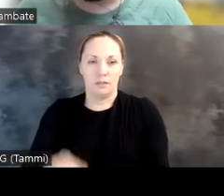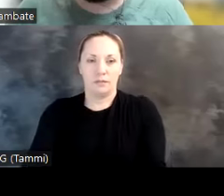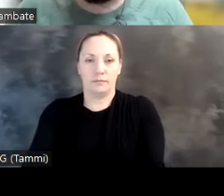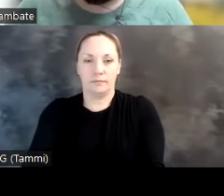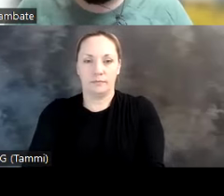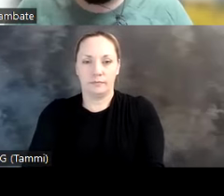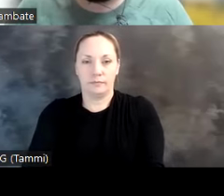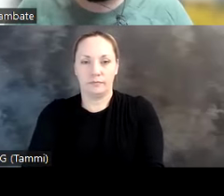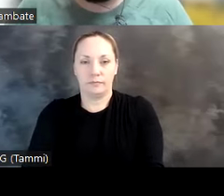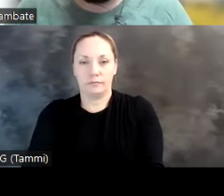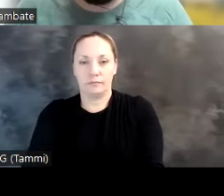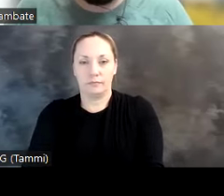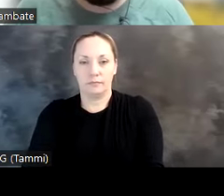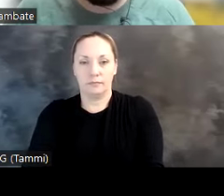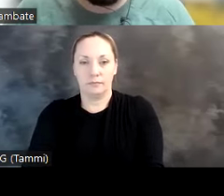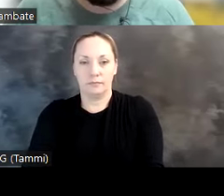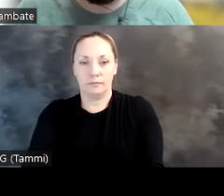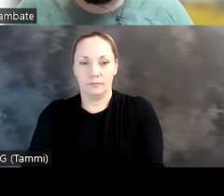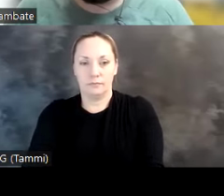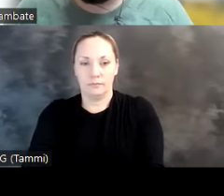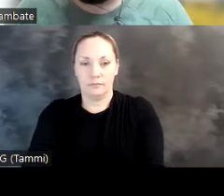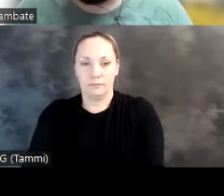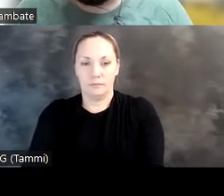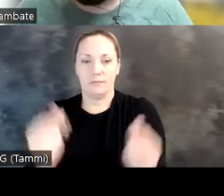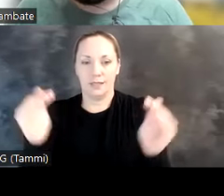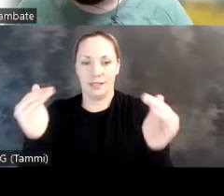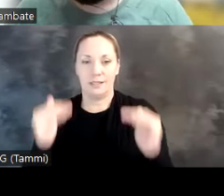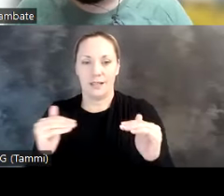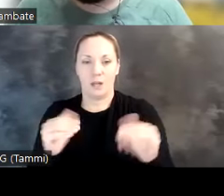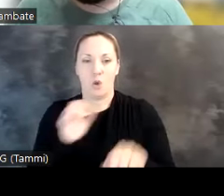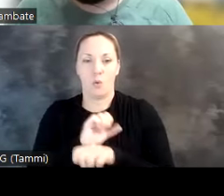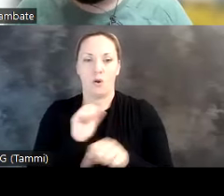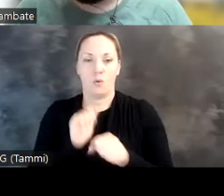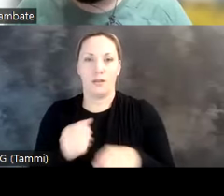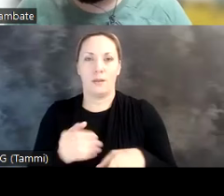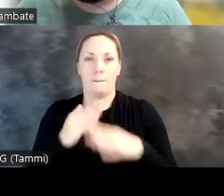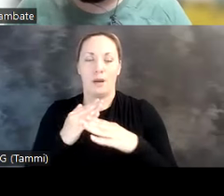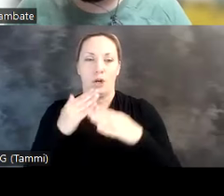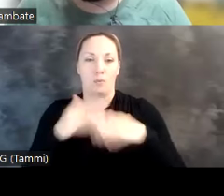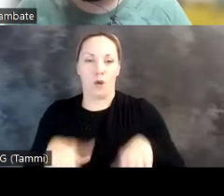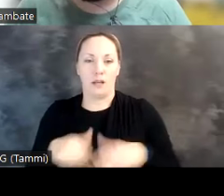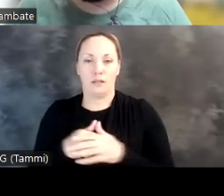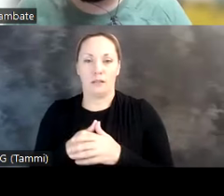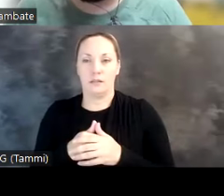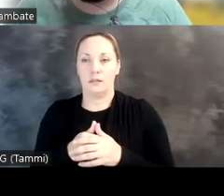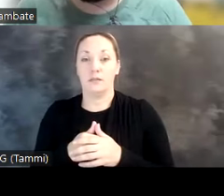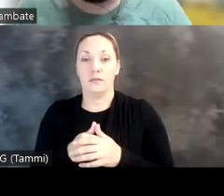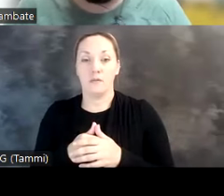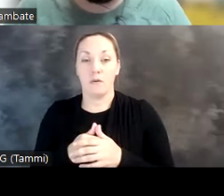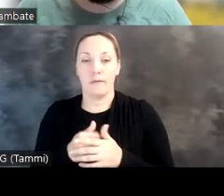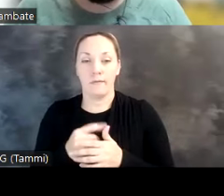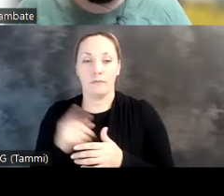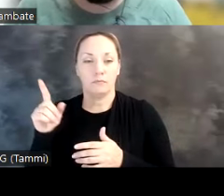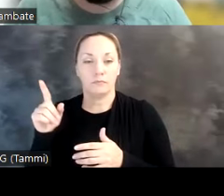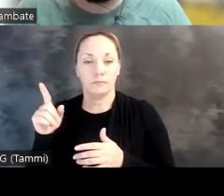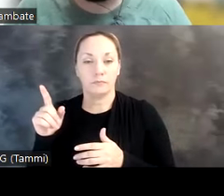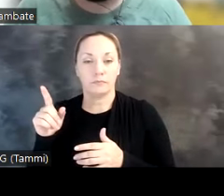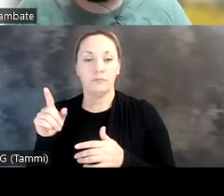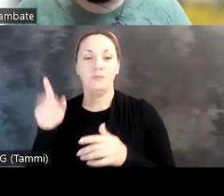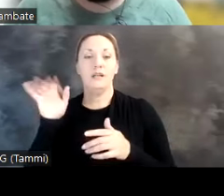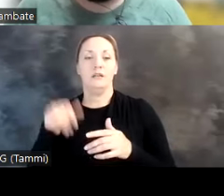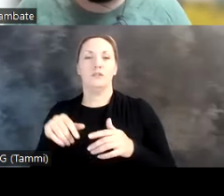focus state. So over here, there is a outline which is available in a black color, which is a black color outline.